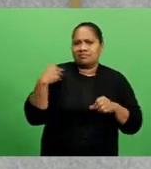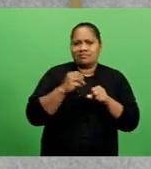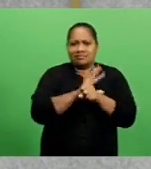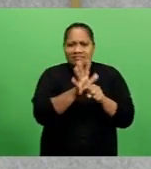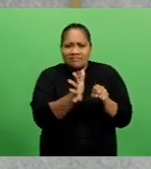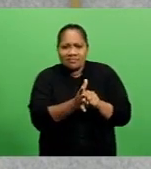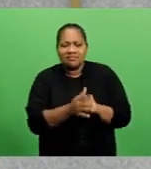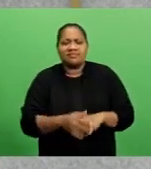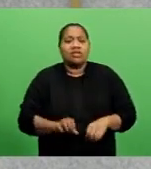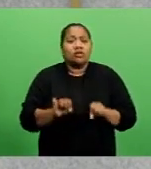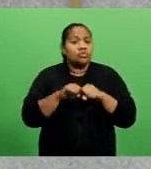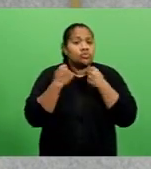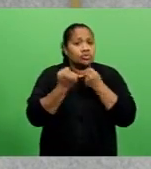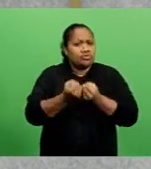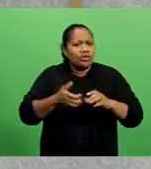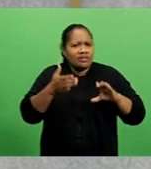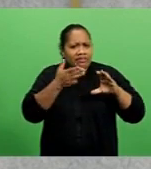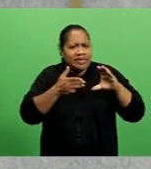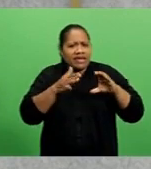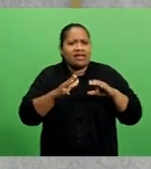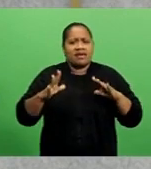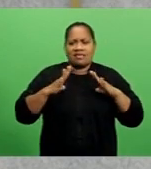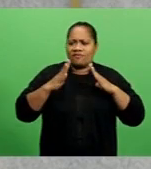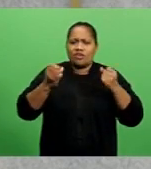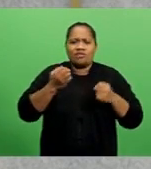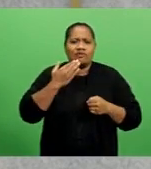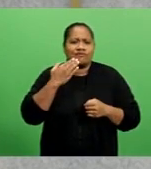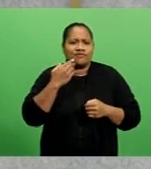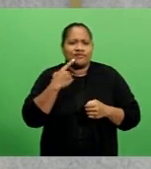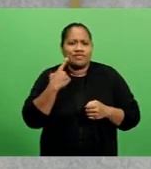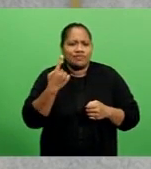social media and freedom of speech. The